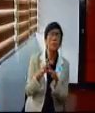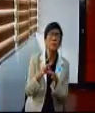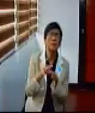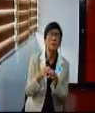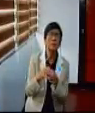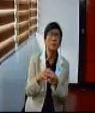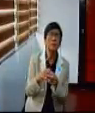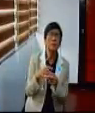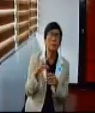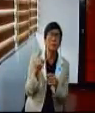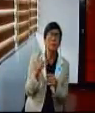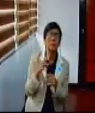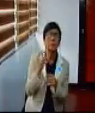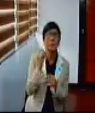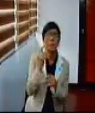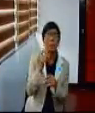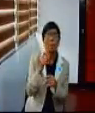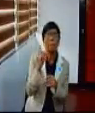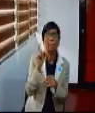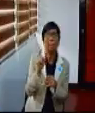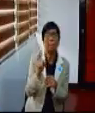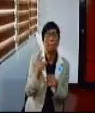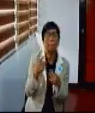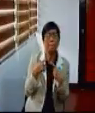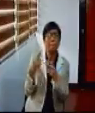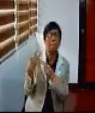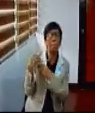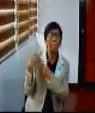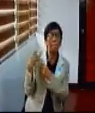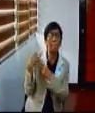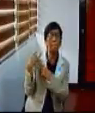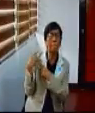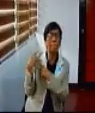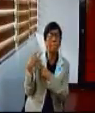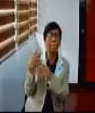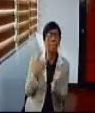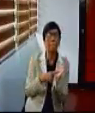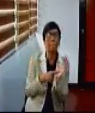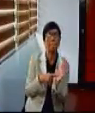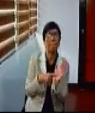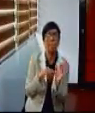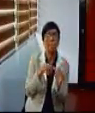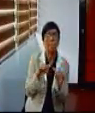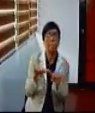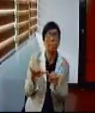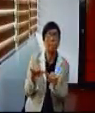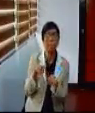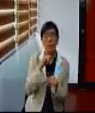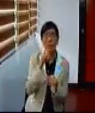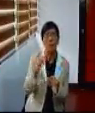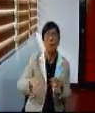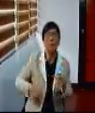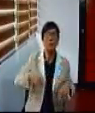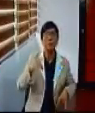they must take due diligence to make sure that they do not contribute to